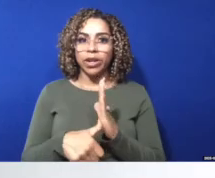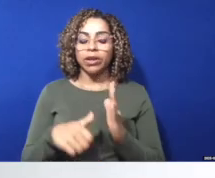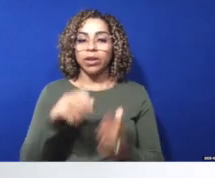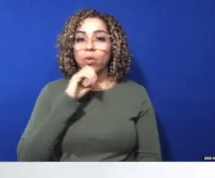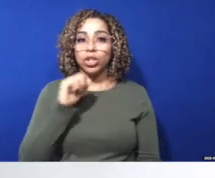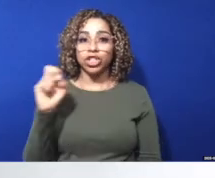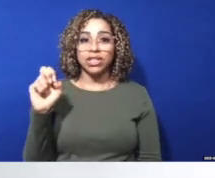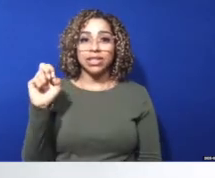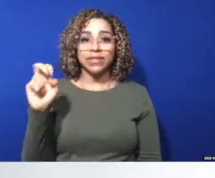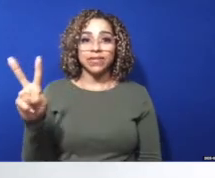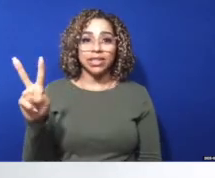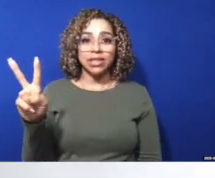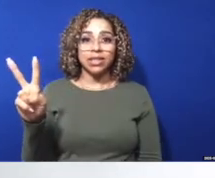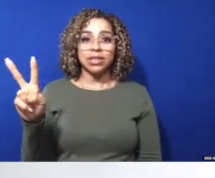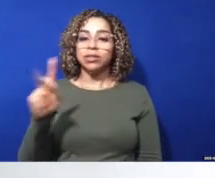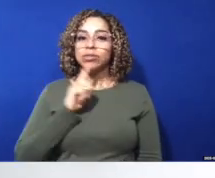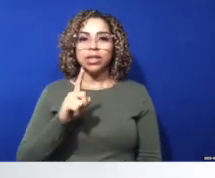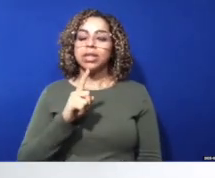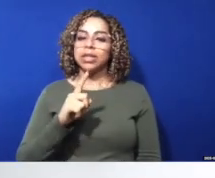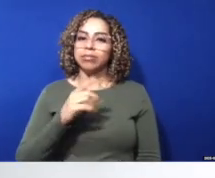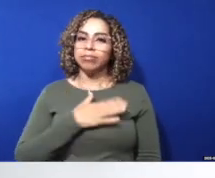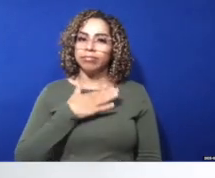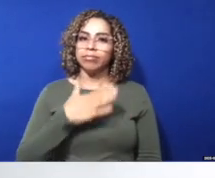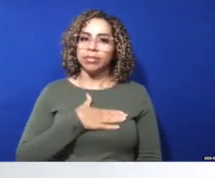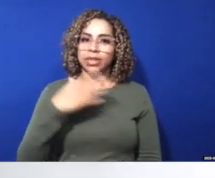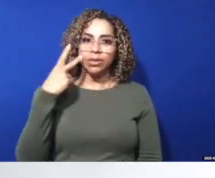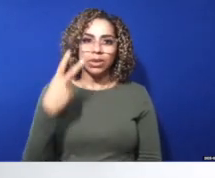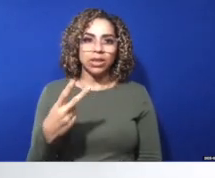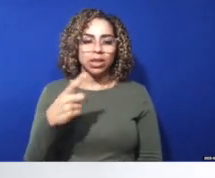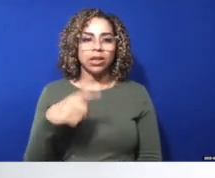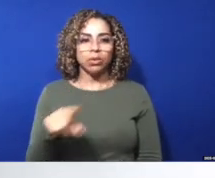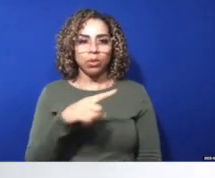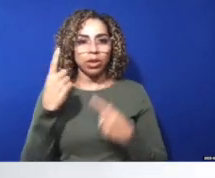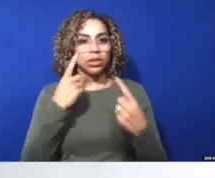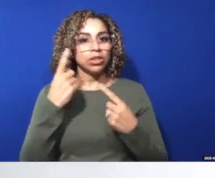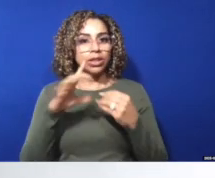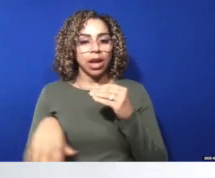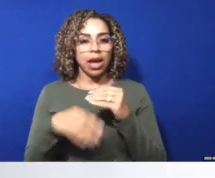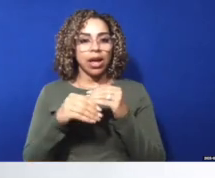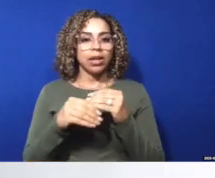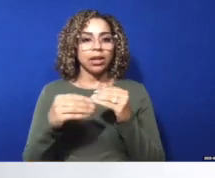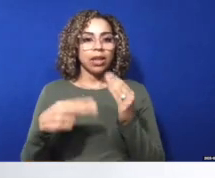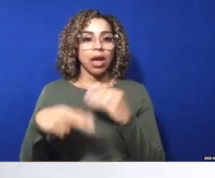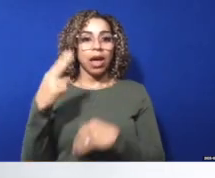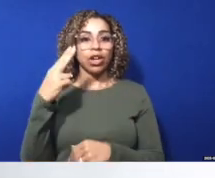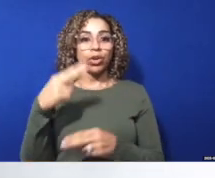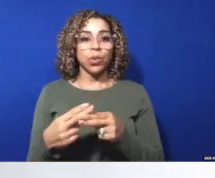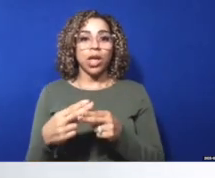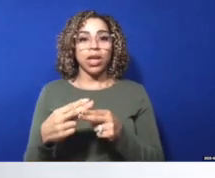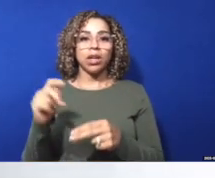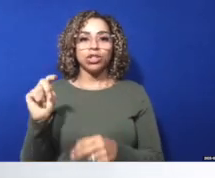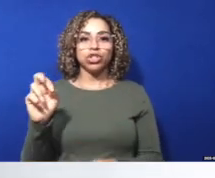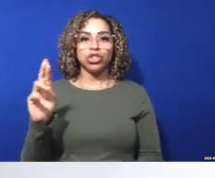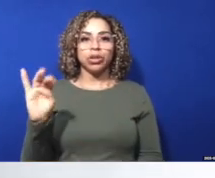Orange EV is very pleased to see that you are considering adding the higher weight terminal tractors back